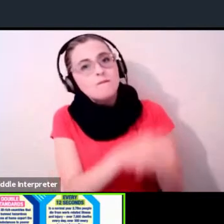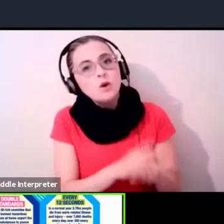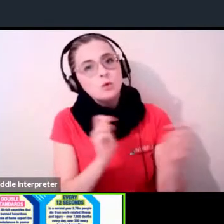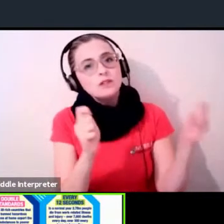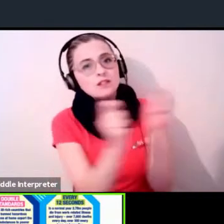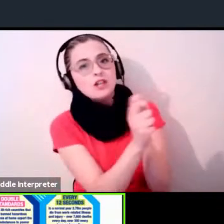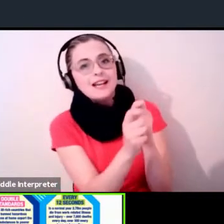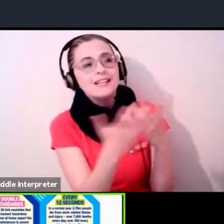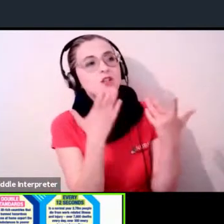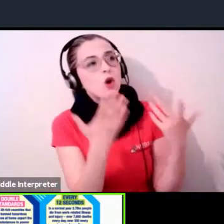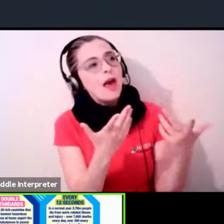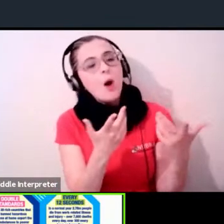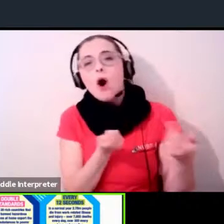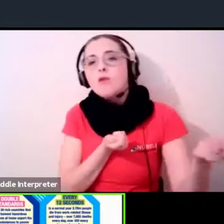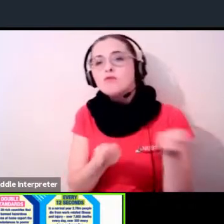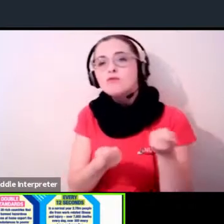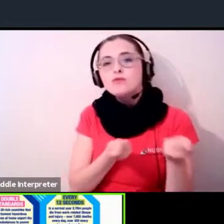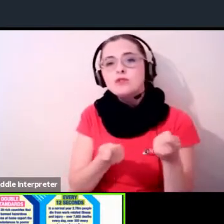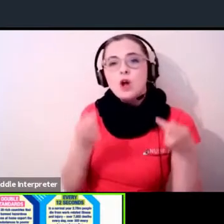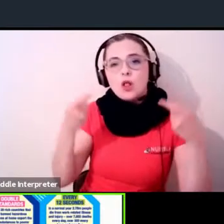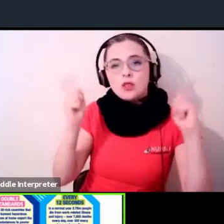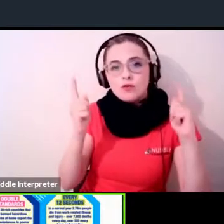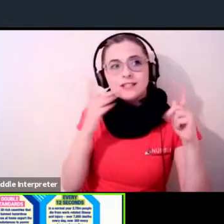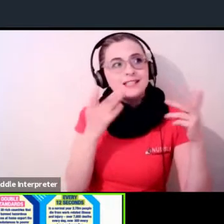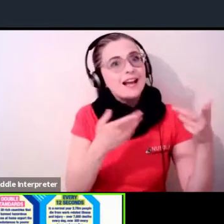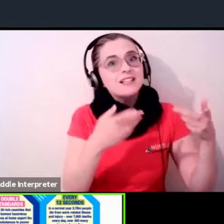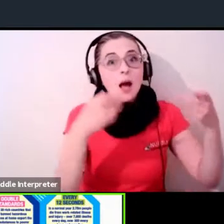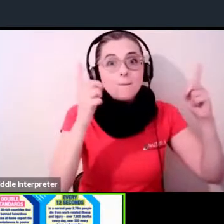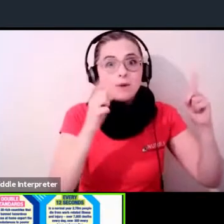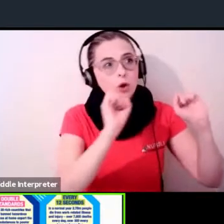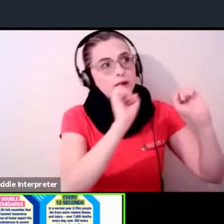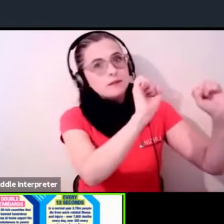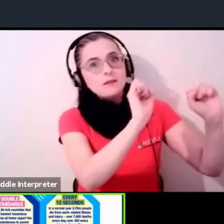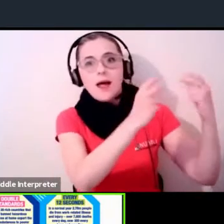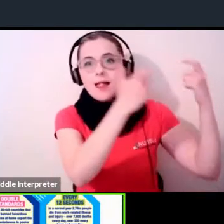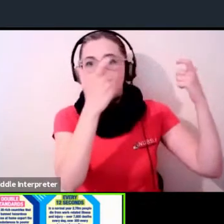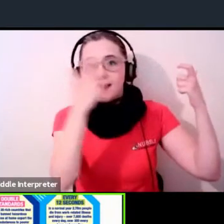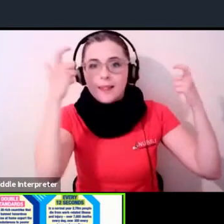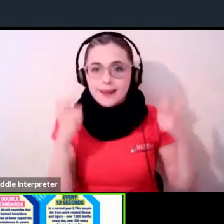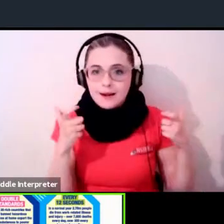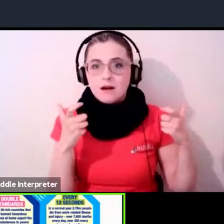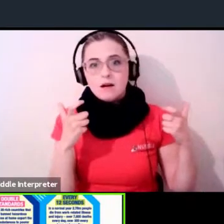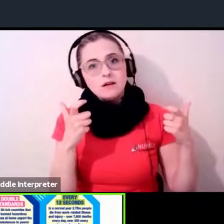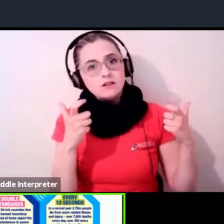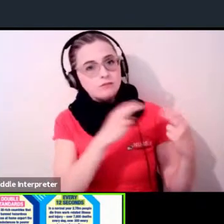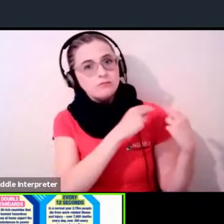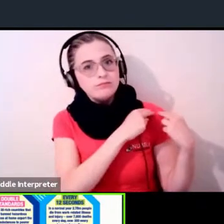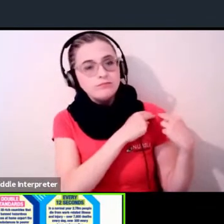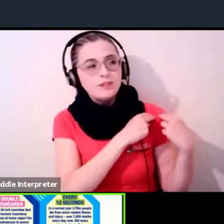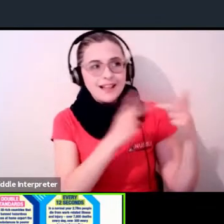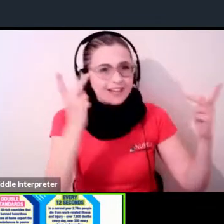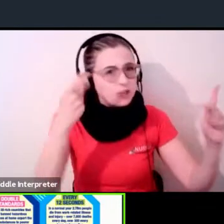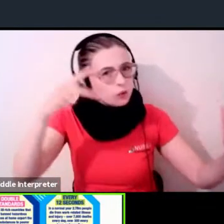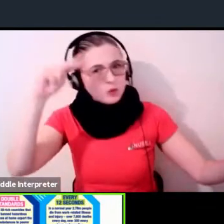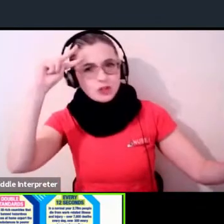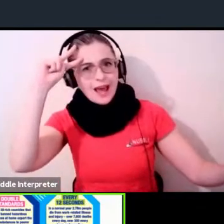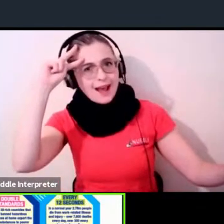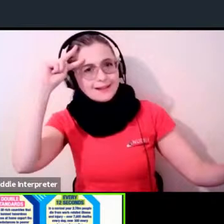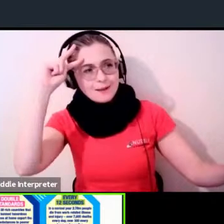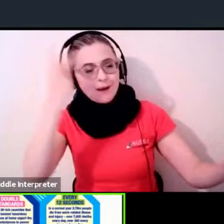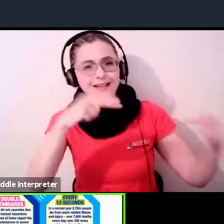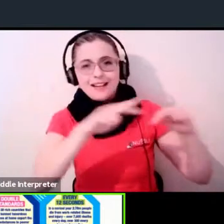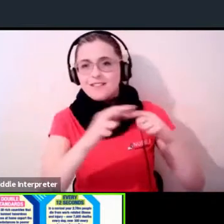authorities and to enforce the employer's legal duties to revise their stance that COVID is serious and not a